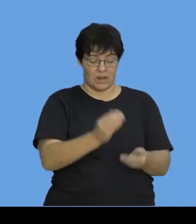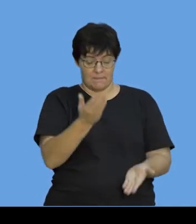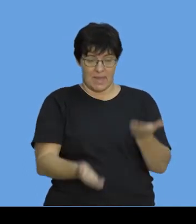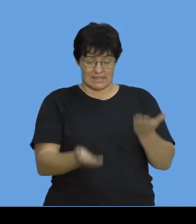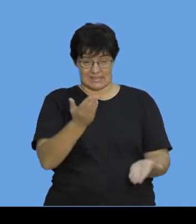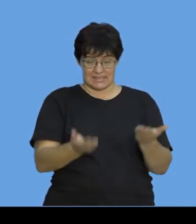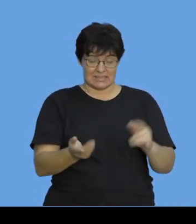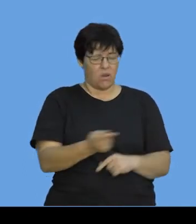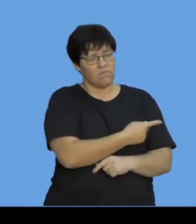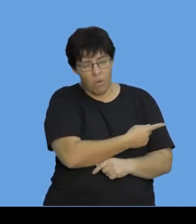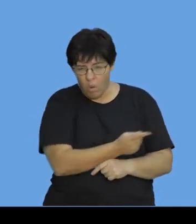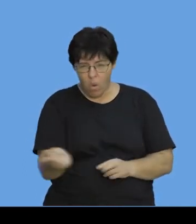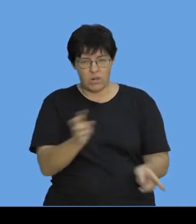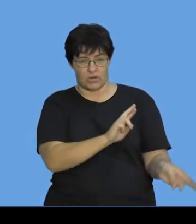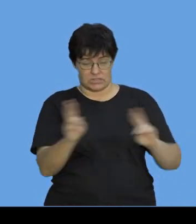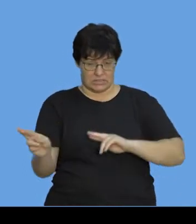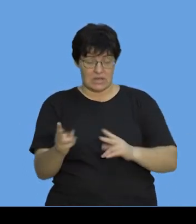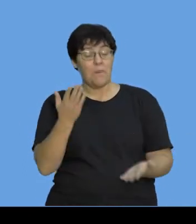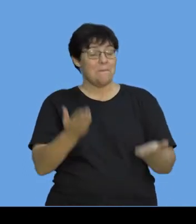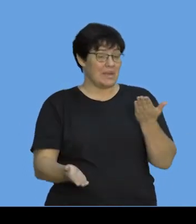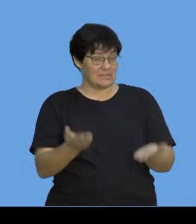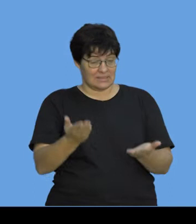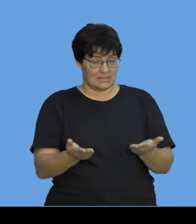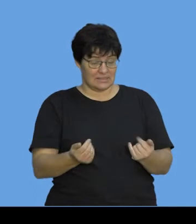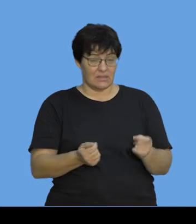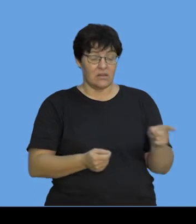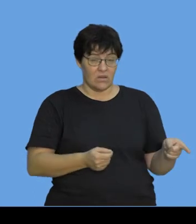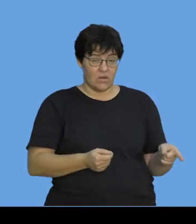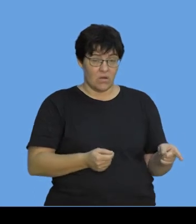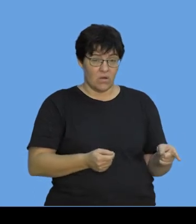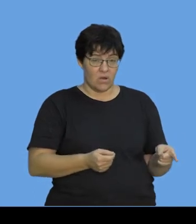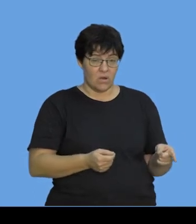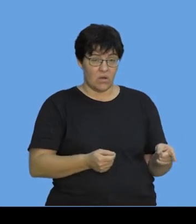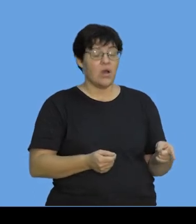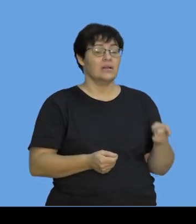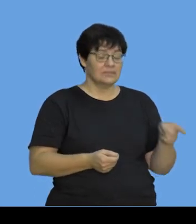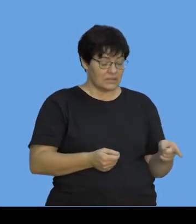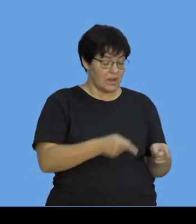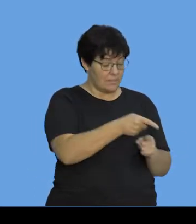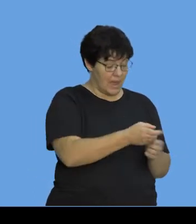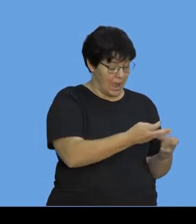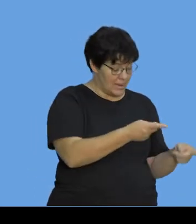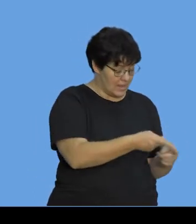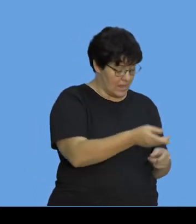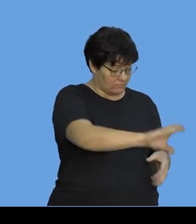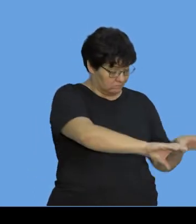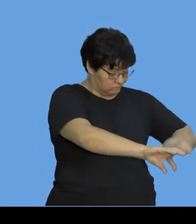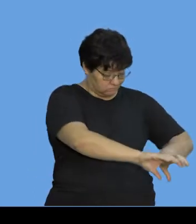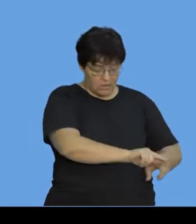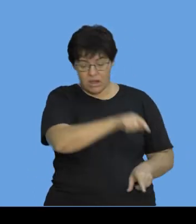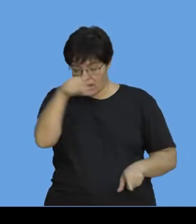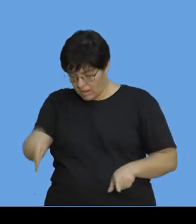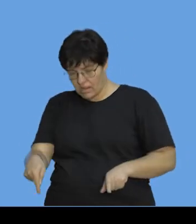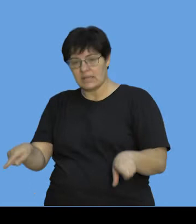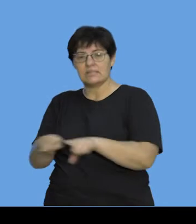talking to it in terms of mass, of all the reactants is equal to the total mass of the products. So if for argument's